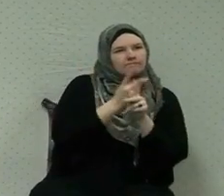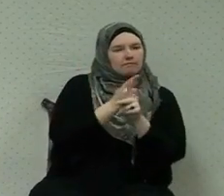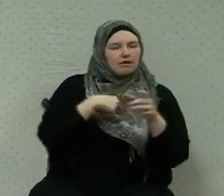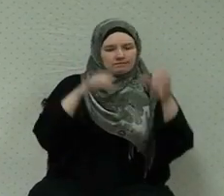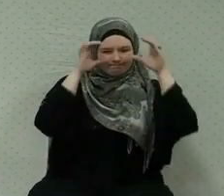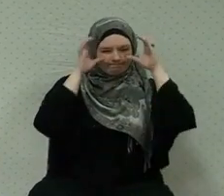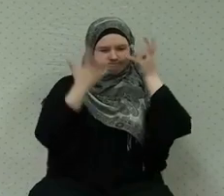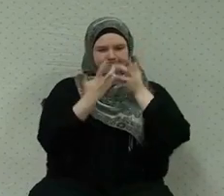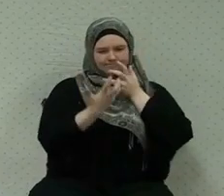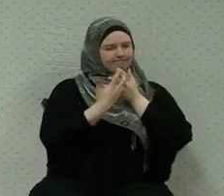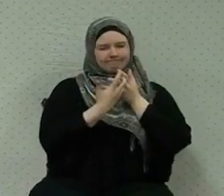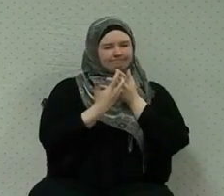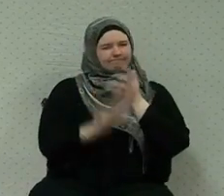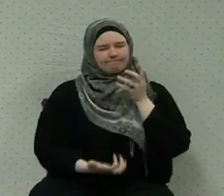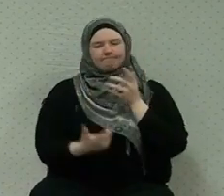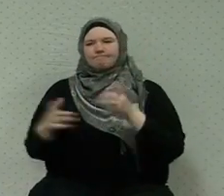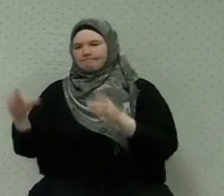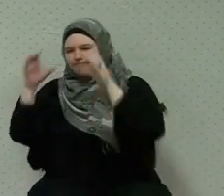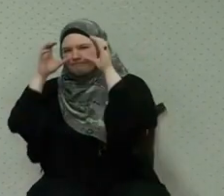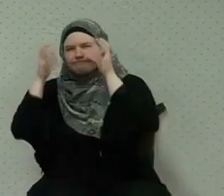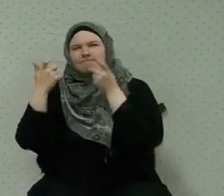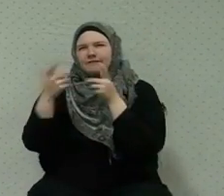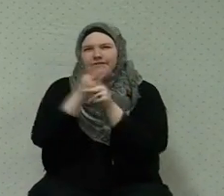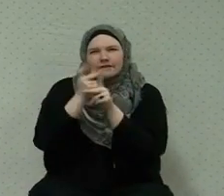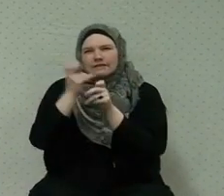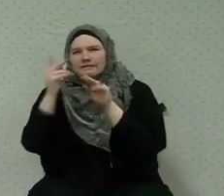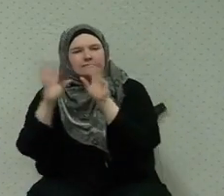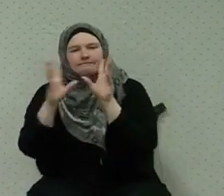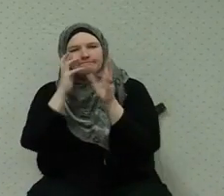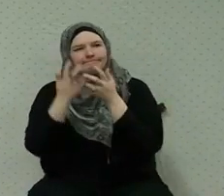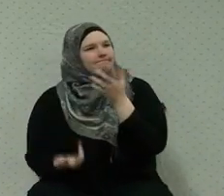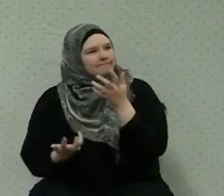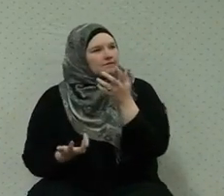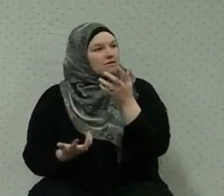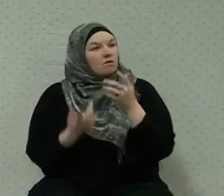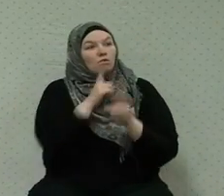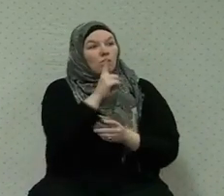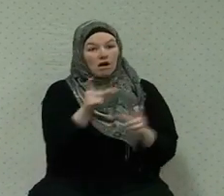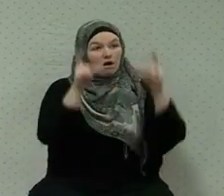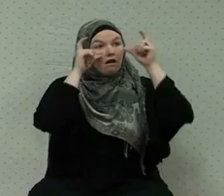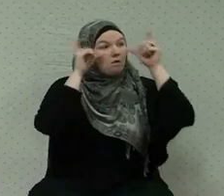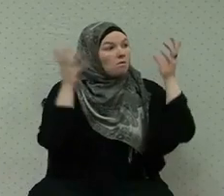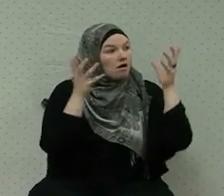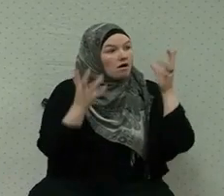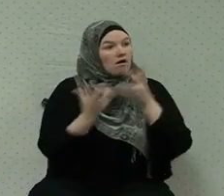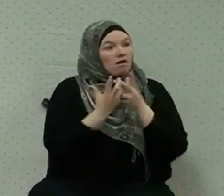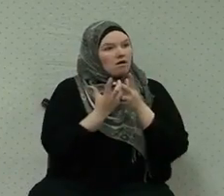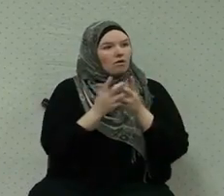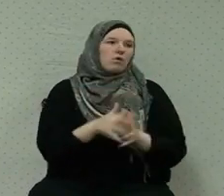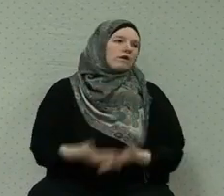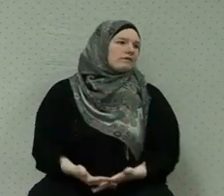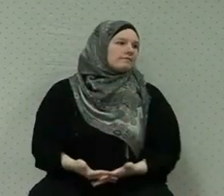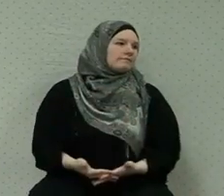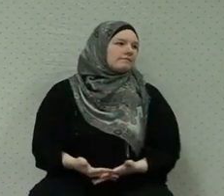nature by which Allah has created us, and they do not even meet our needs.